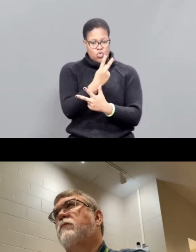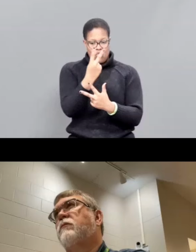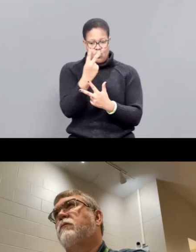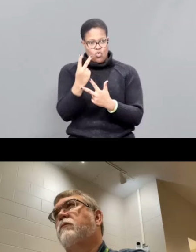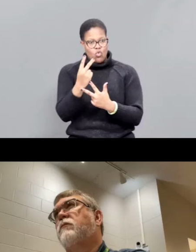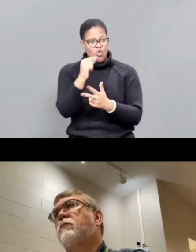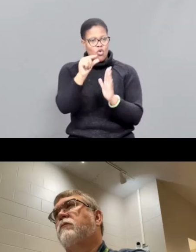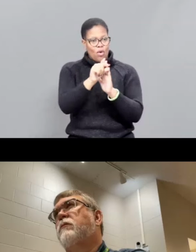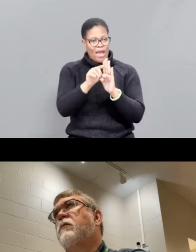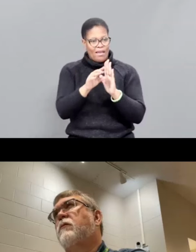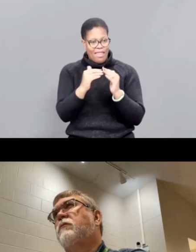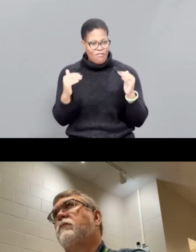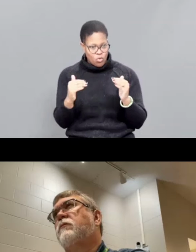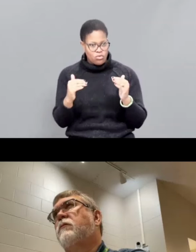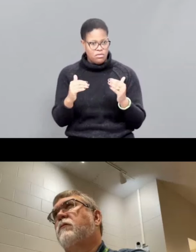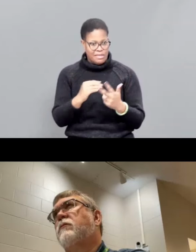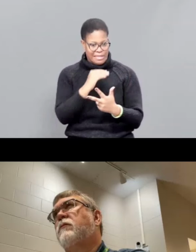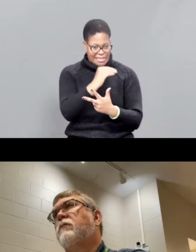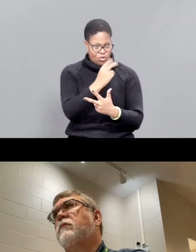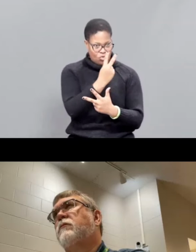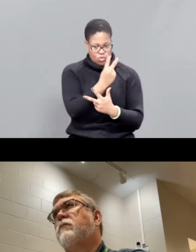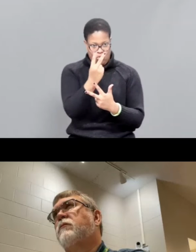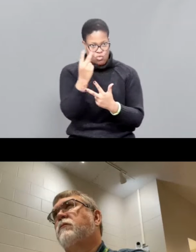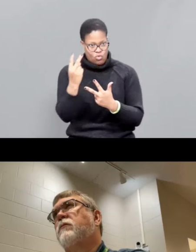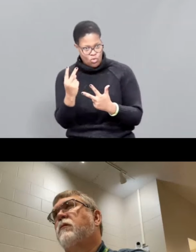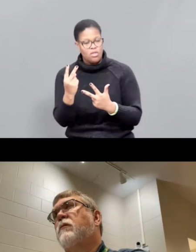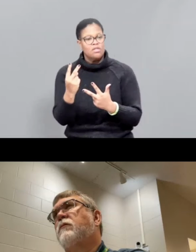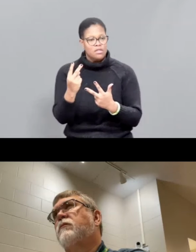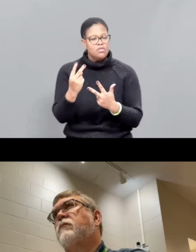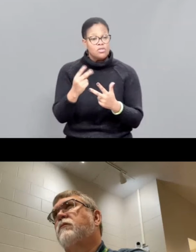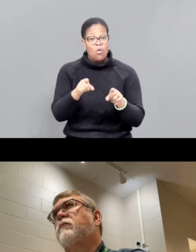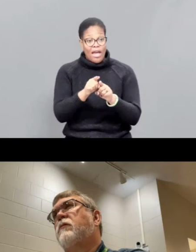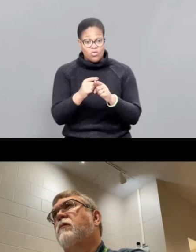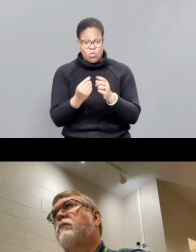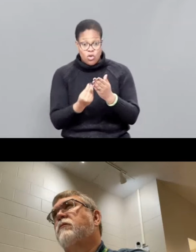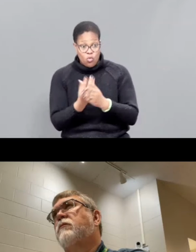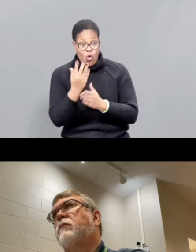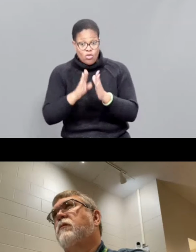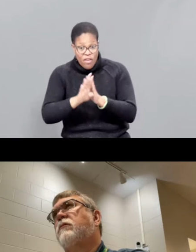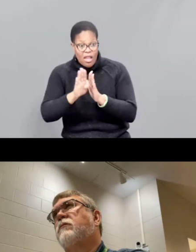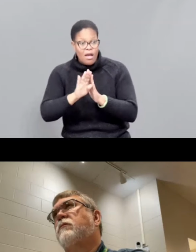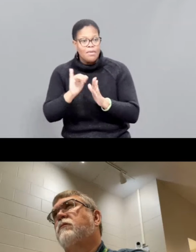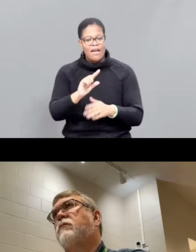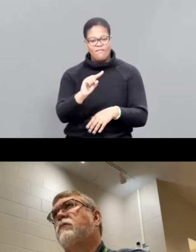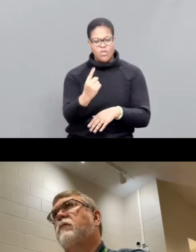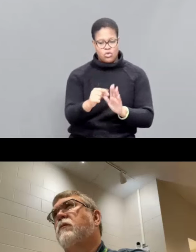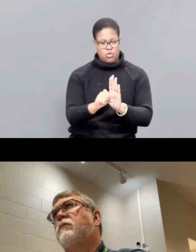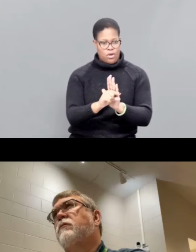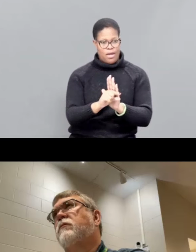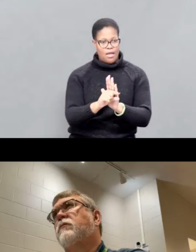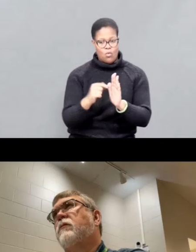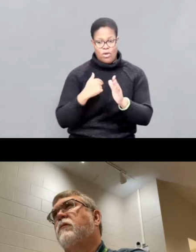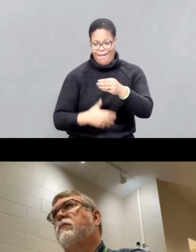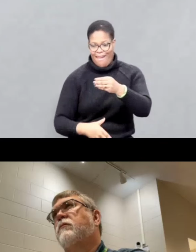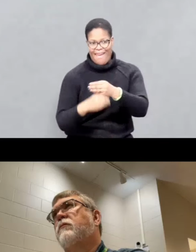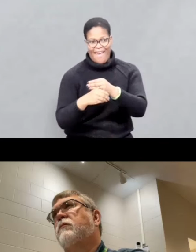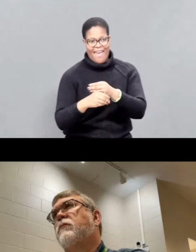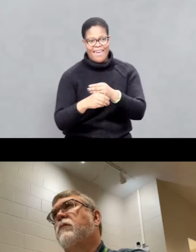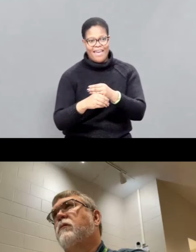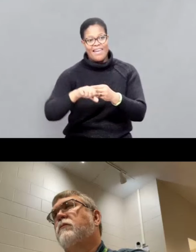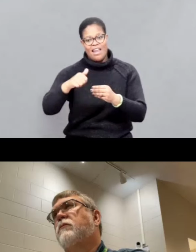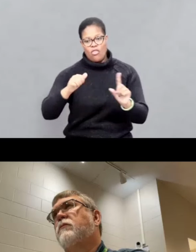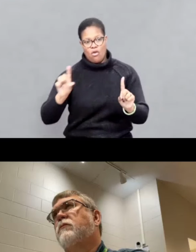now. And so as we grow, like what we're growing right now with first graders, we're adding a first grade